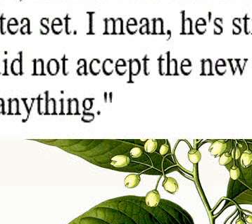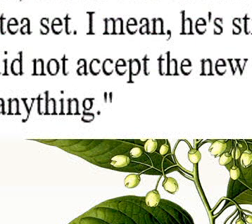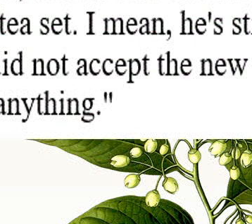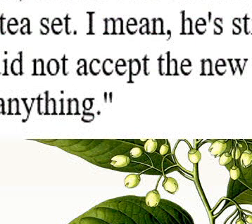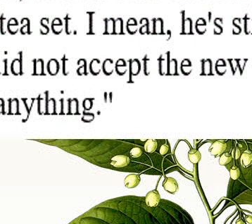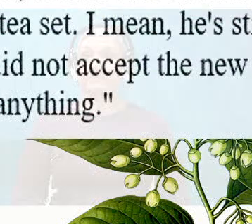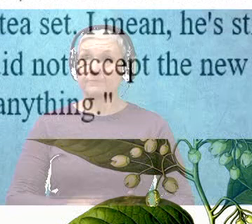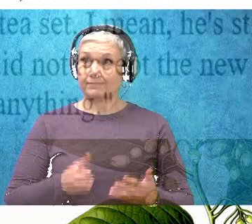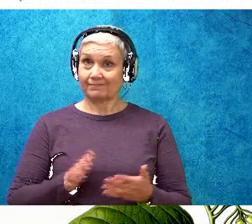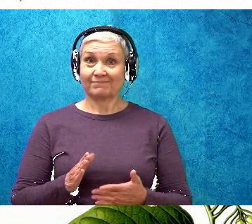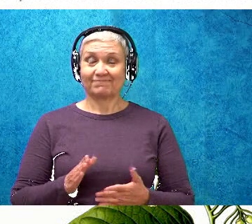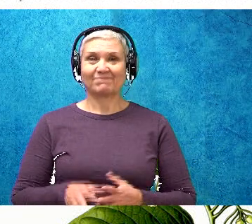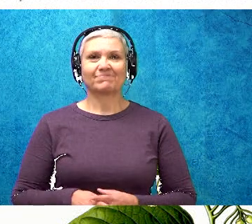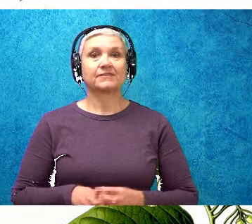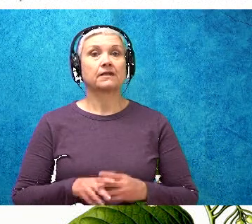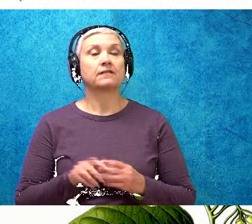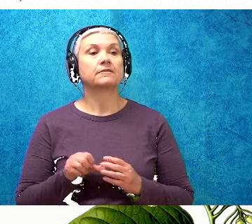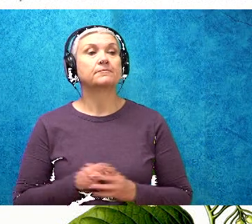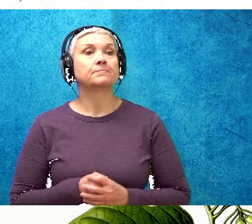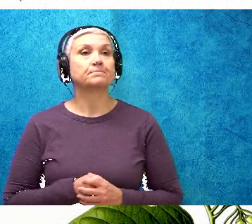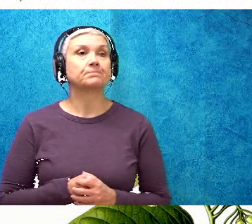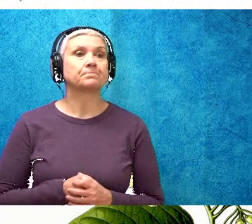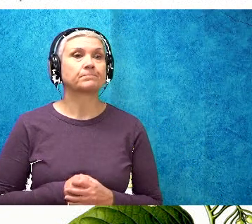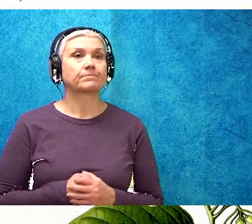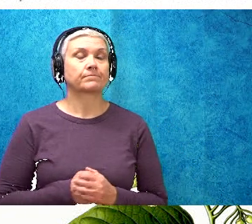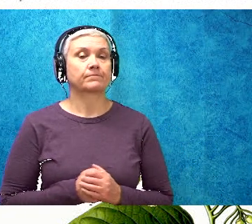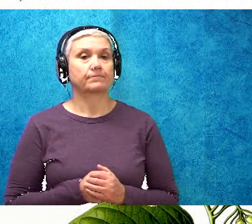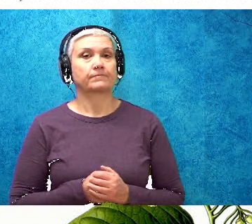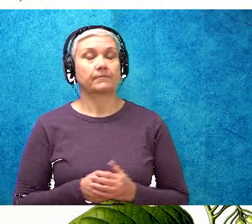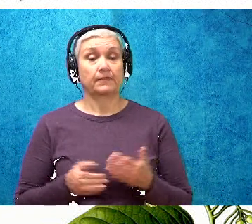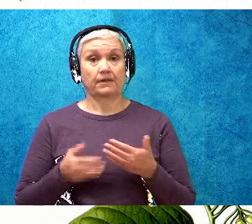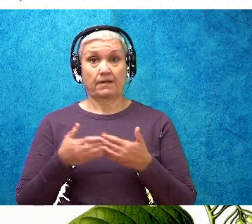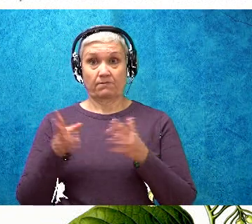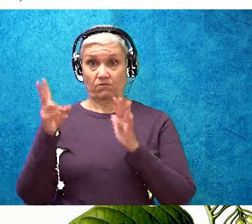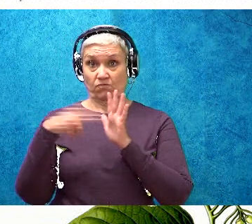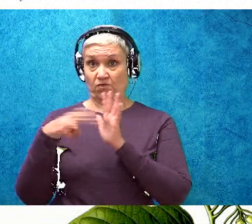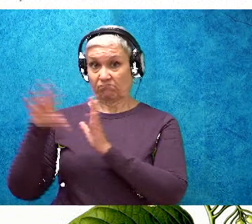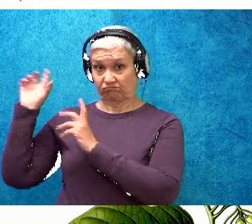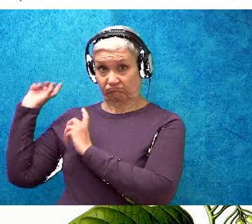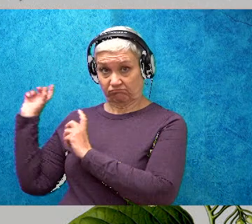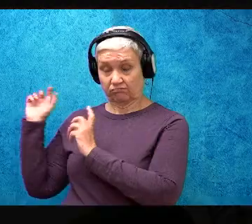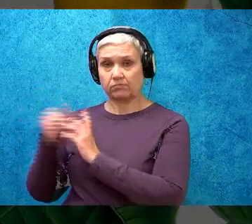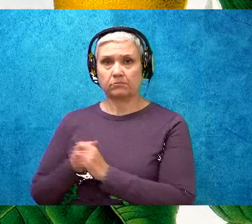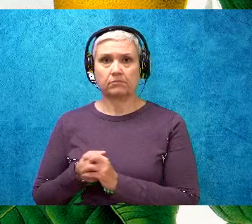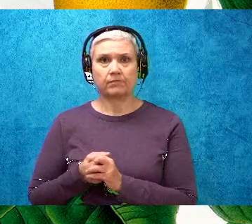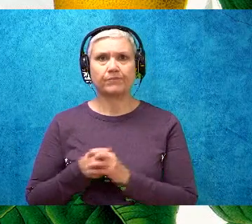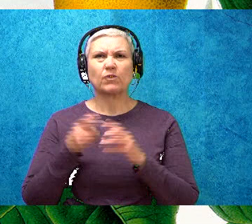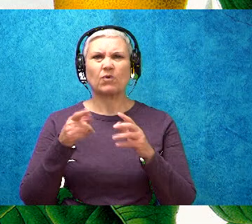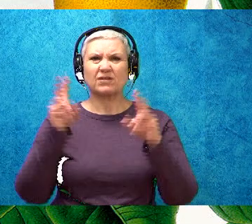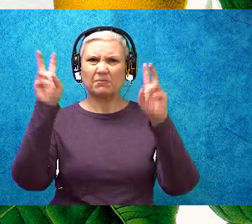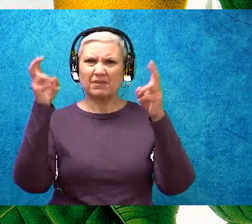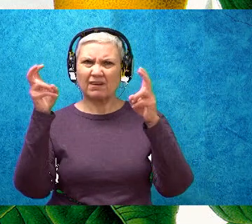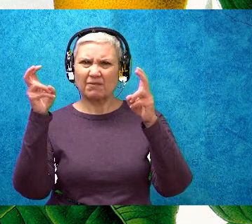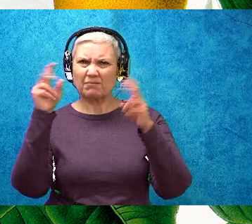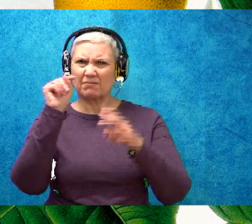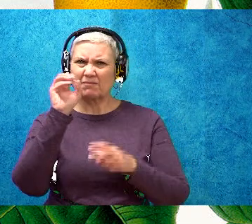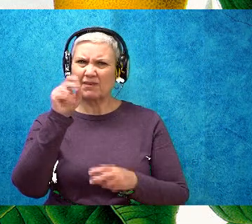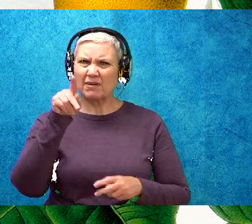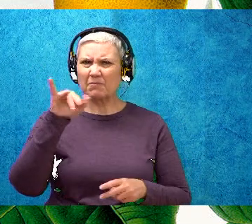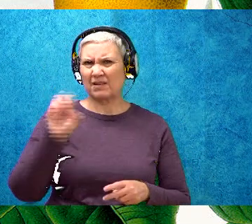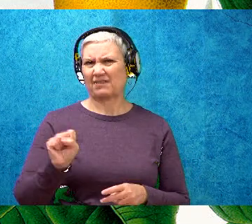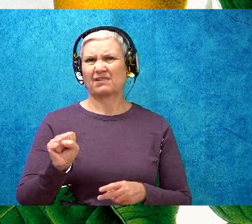All right. So, after you have read that, what are some topics? What are